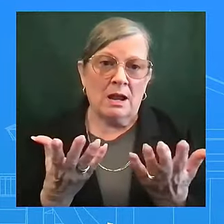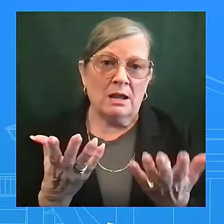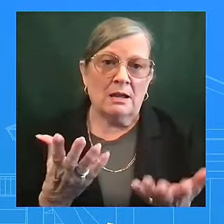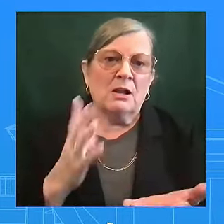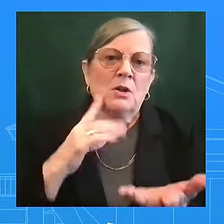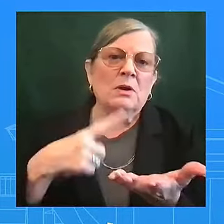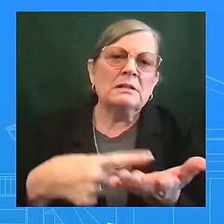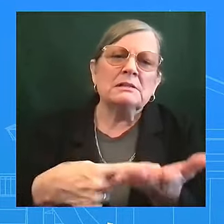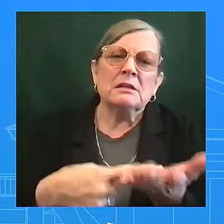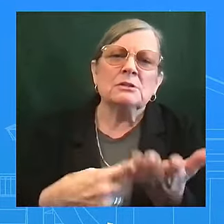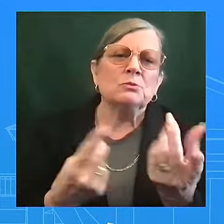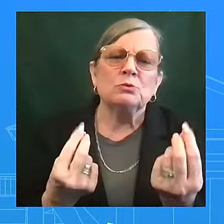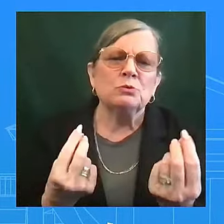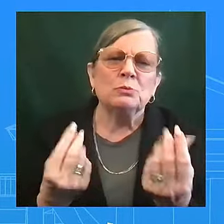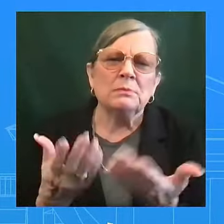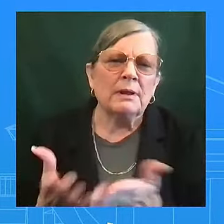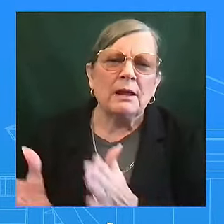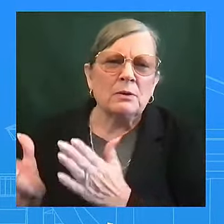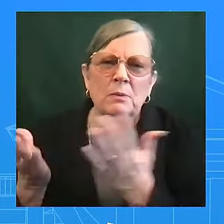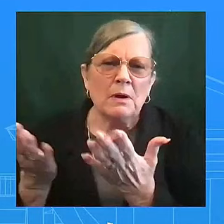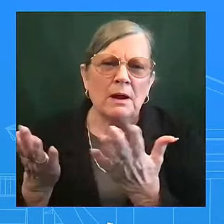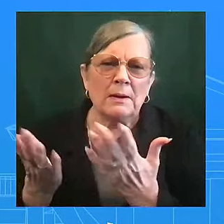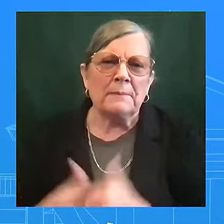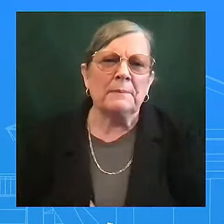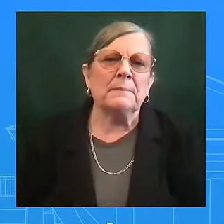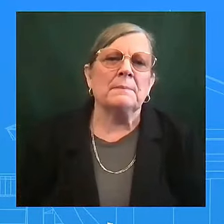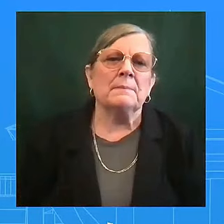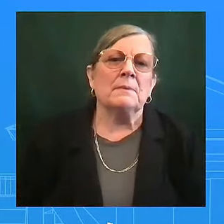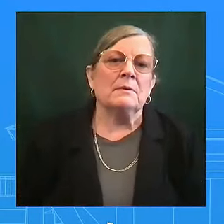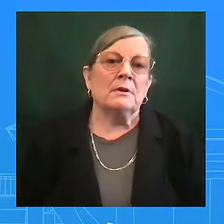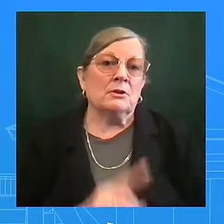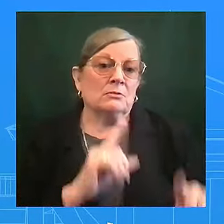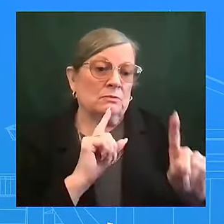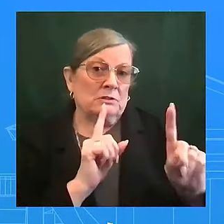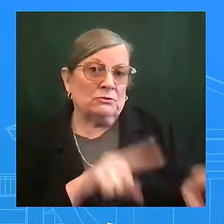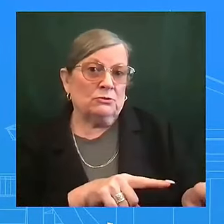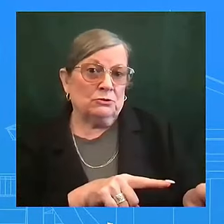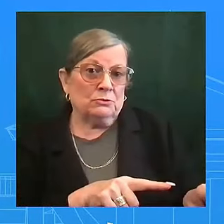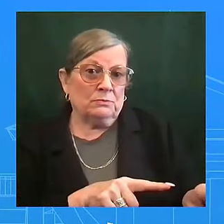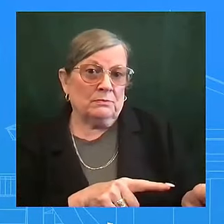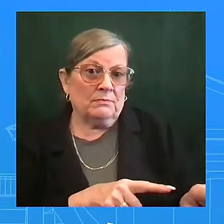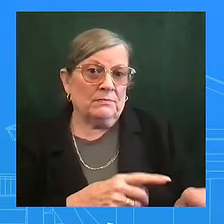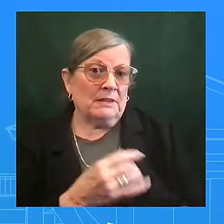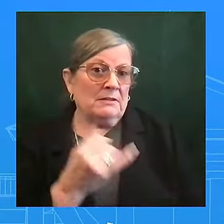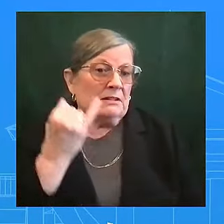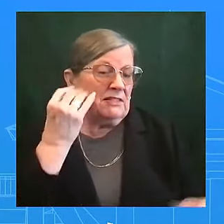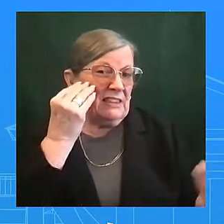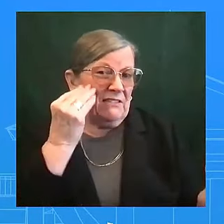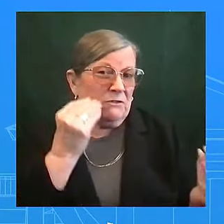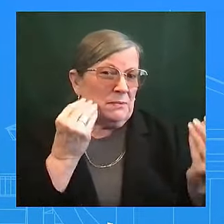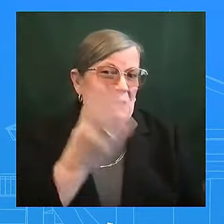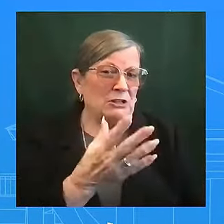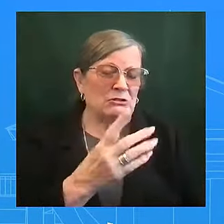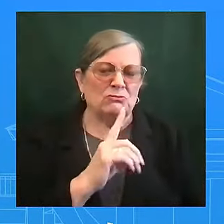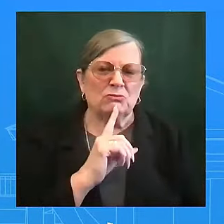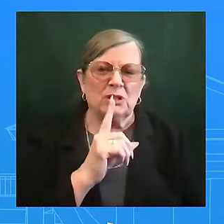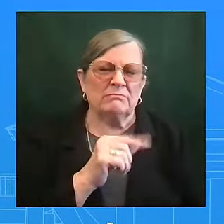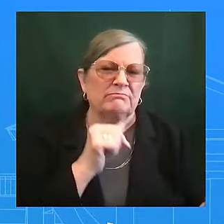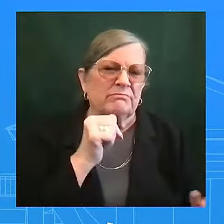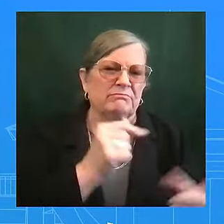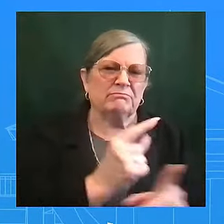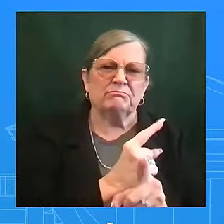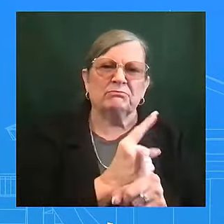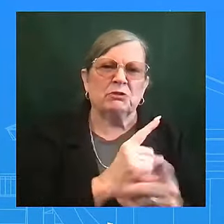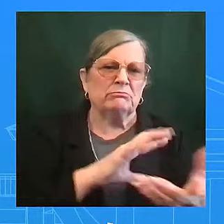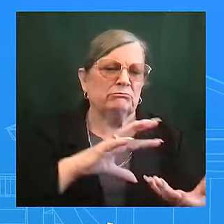a miscommunication, Kelly. What was being referred to was his normal presidential daily briefing, where he's presented with the intelligence of the day and has a